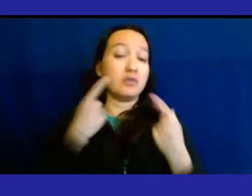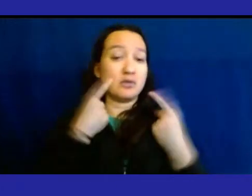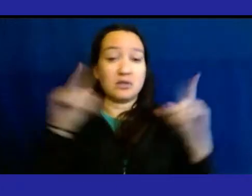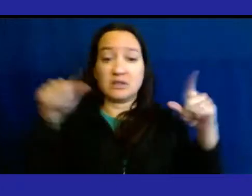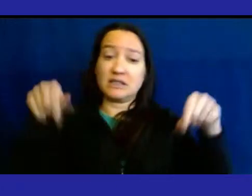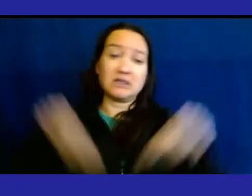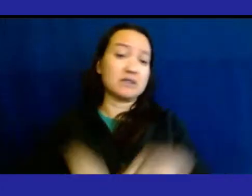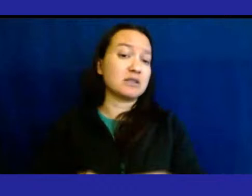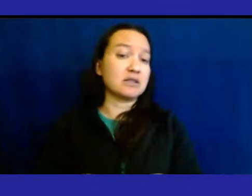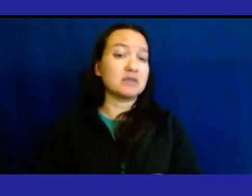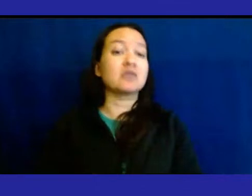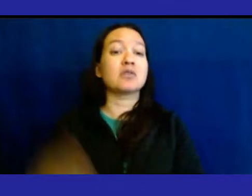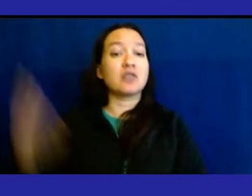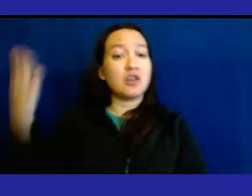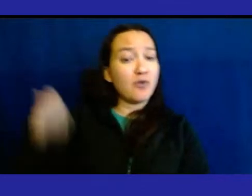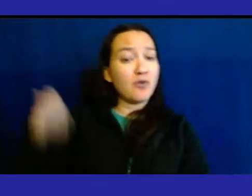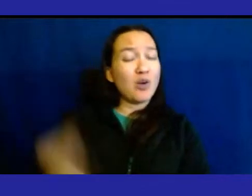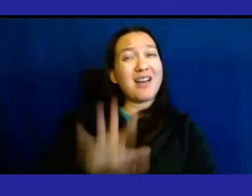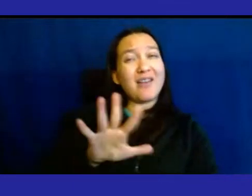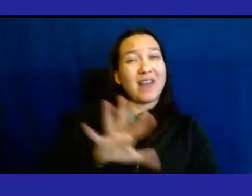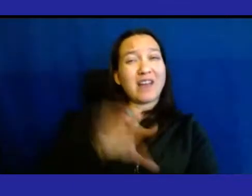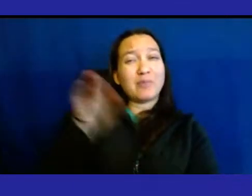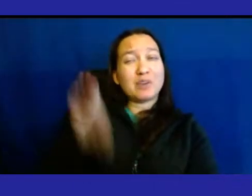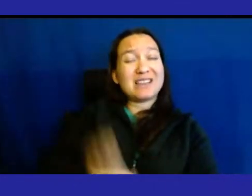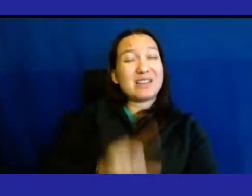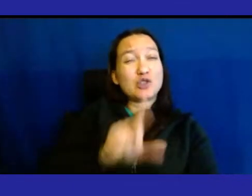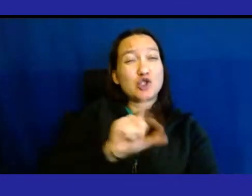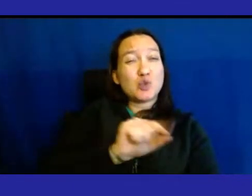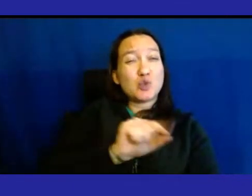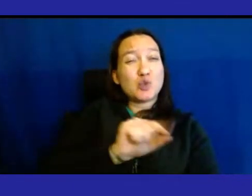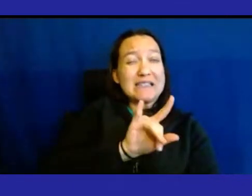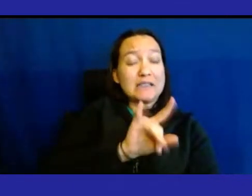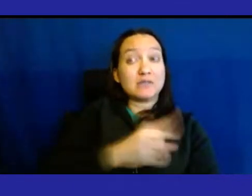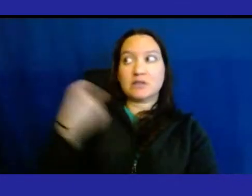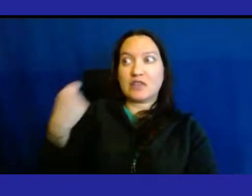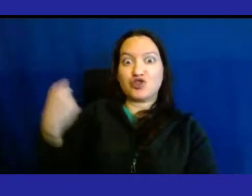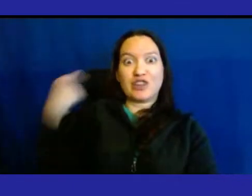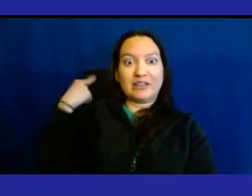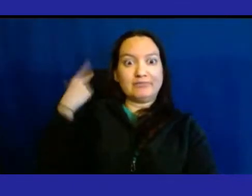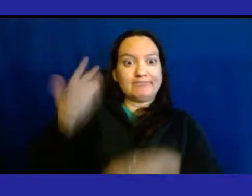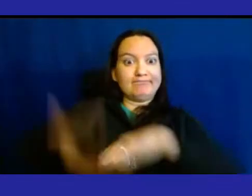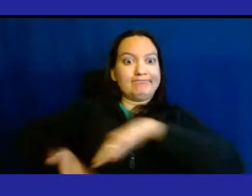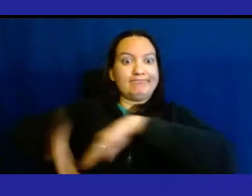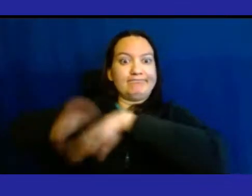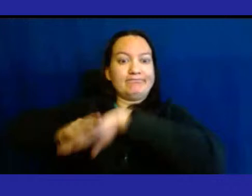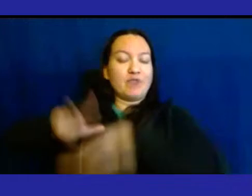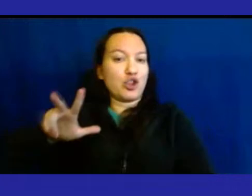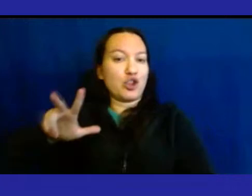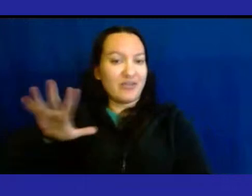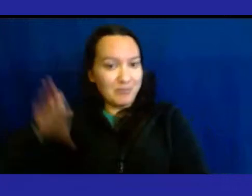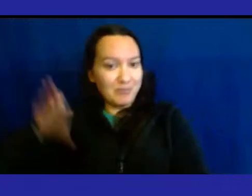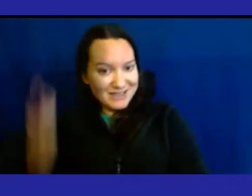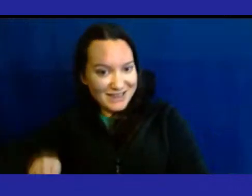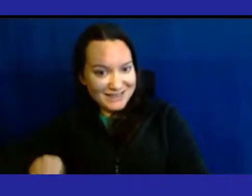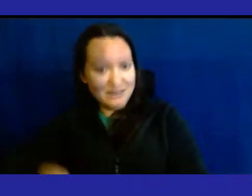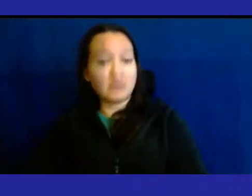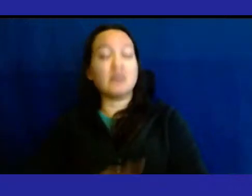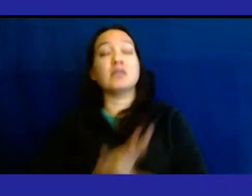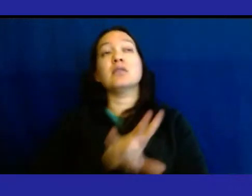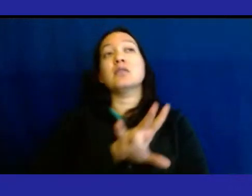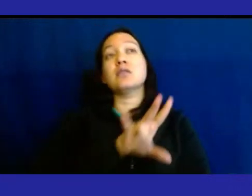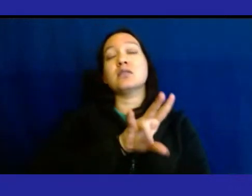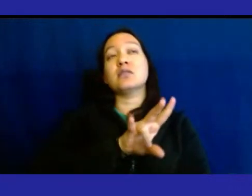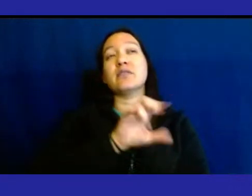We were at 5% back in 2018. Last year, we were at 35% or 734